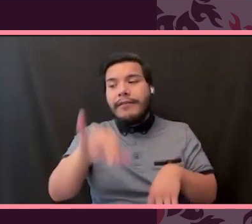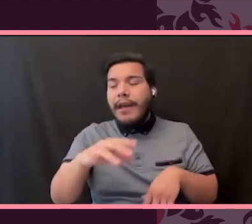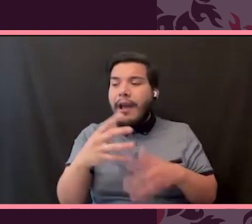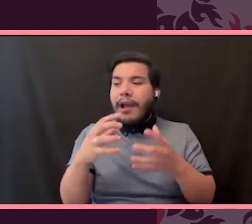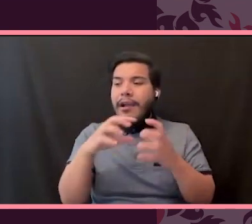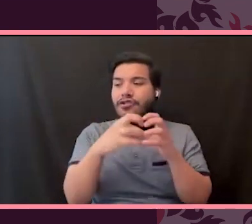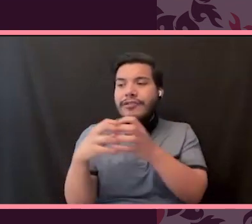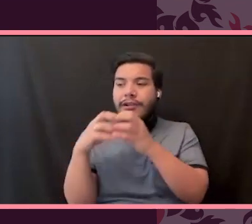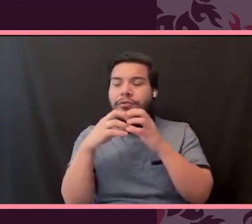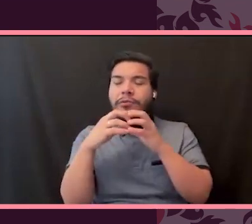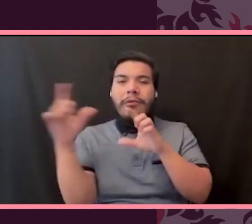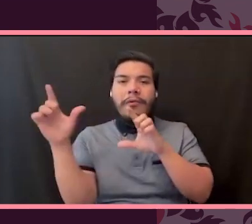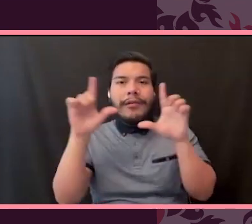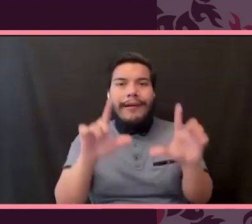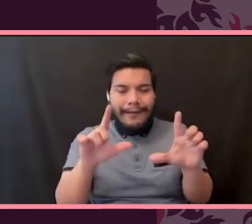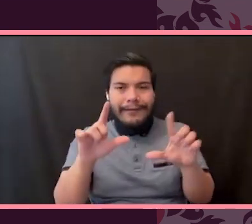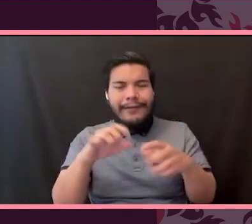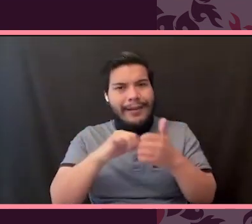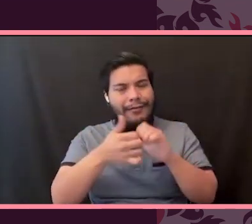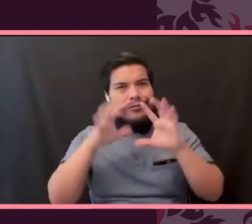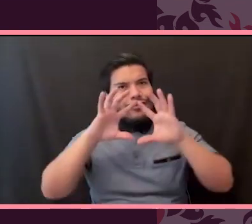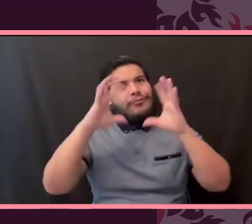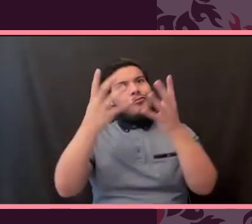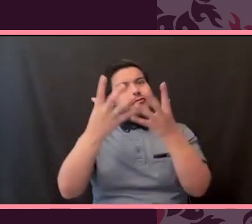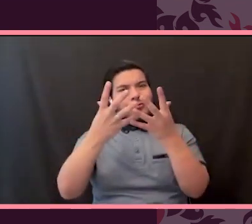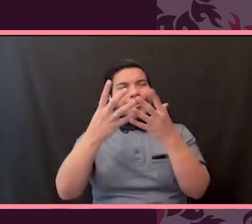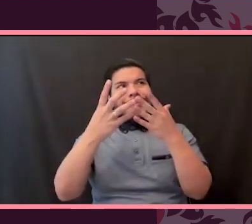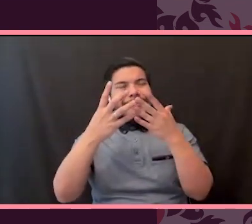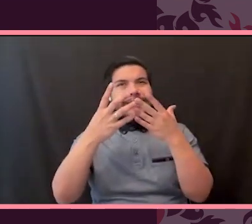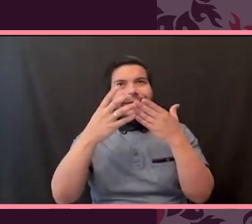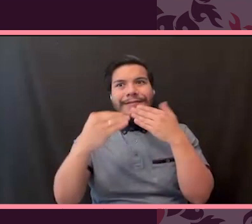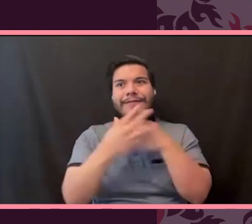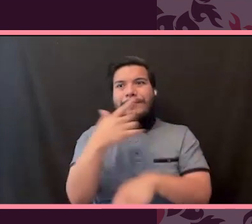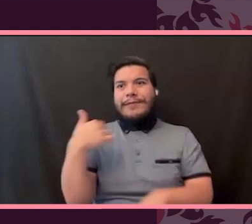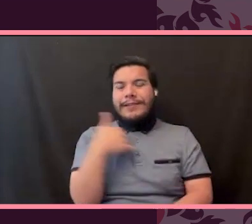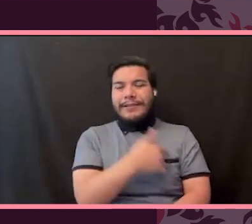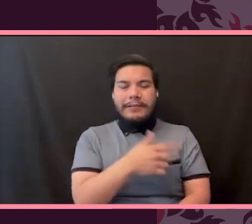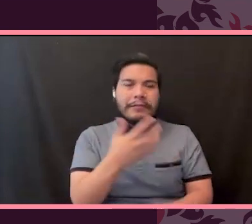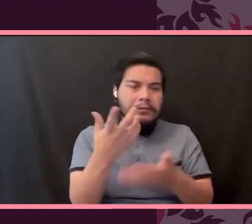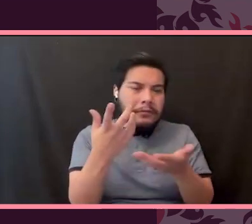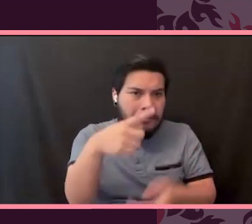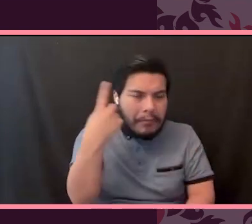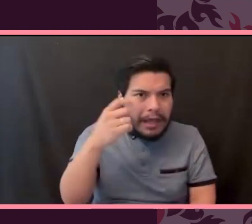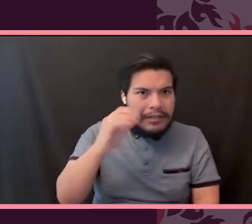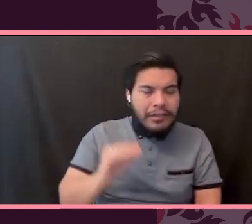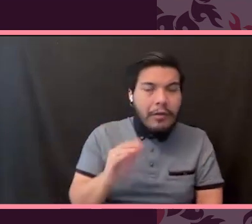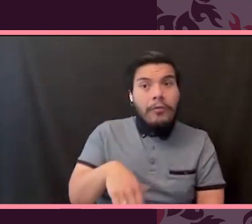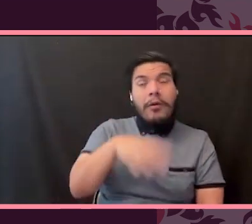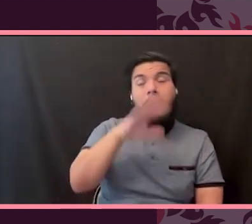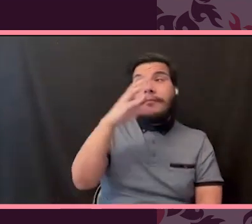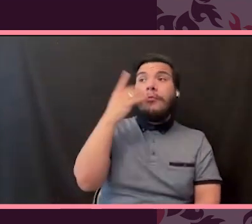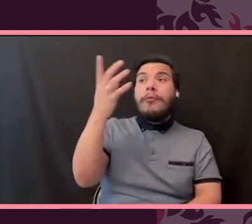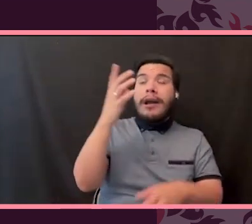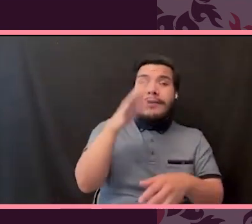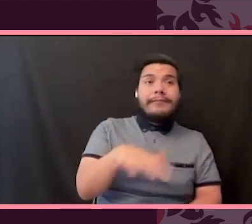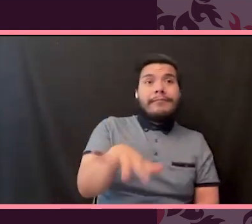read us, right? How does the world read a Black child growing up in a white space, or us as